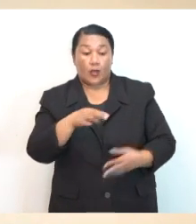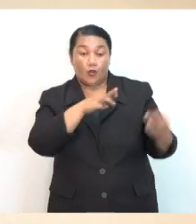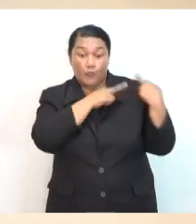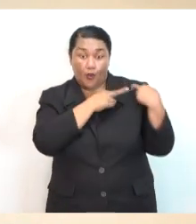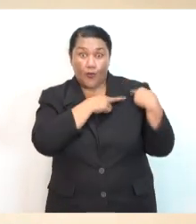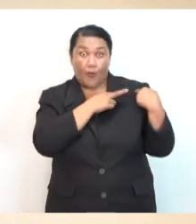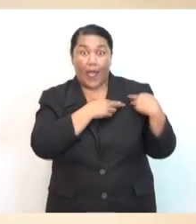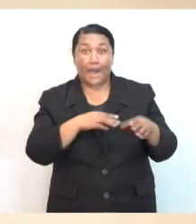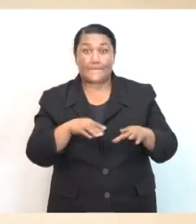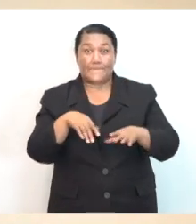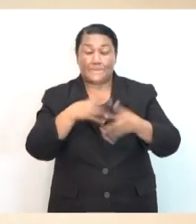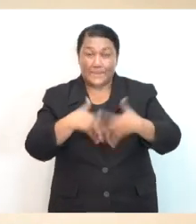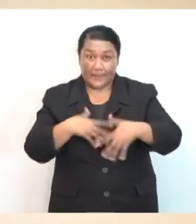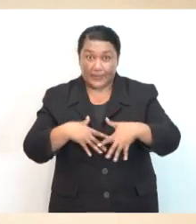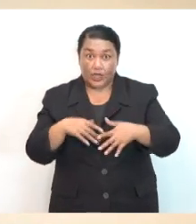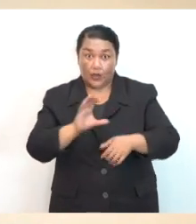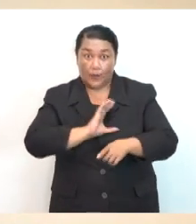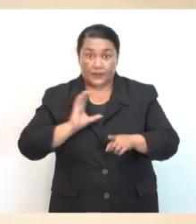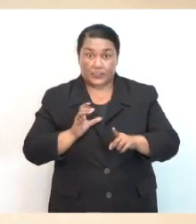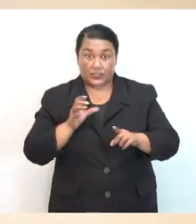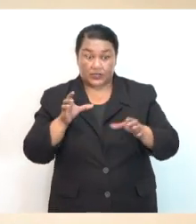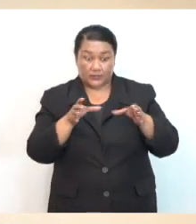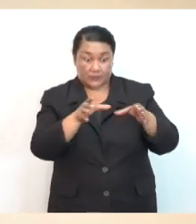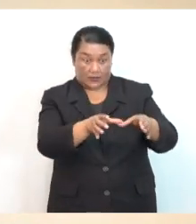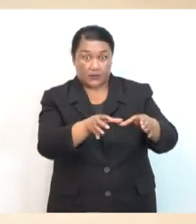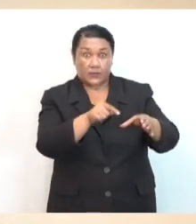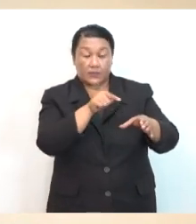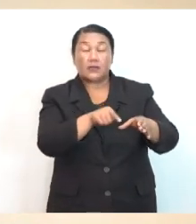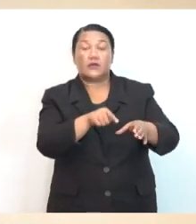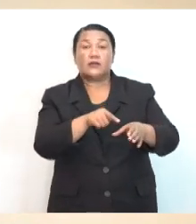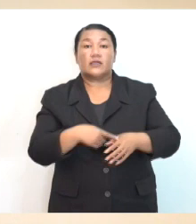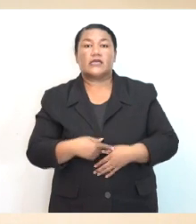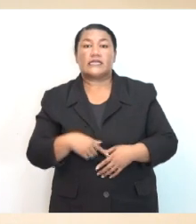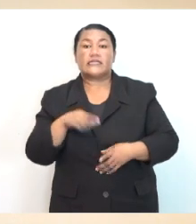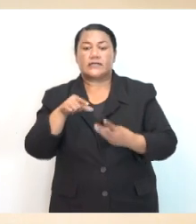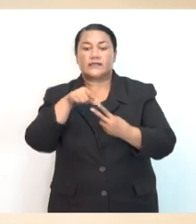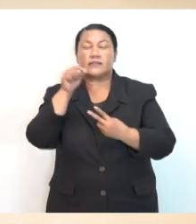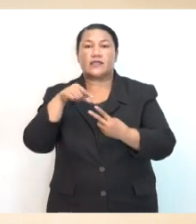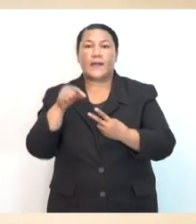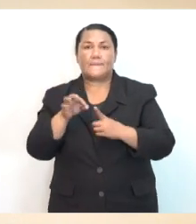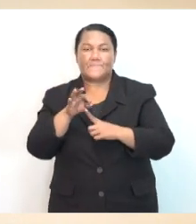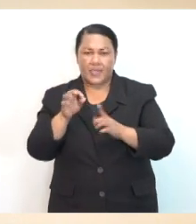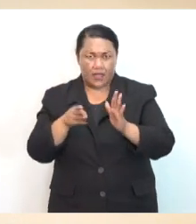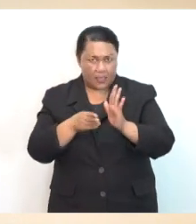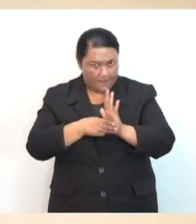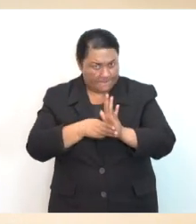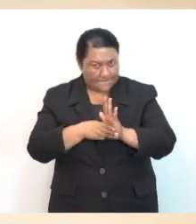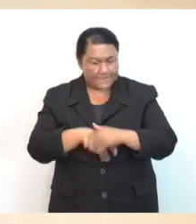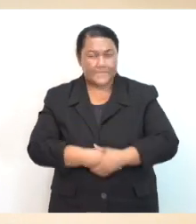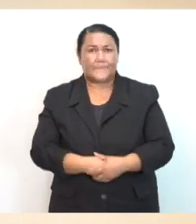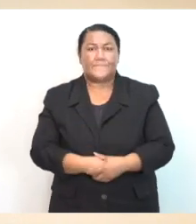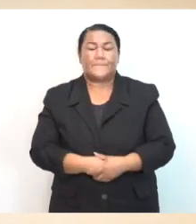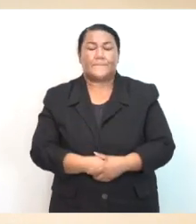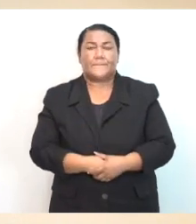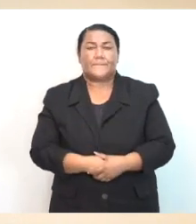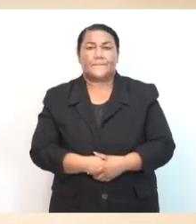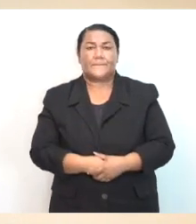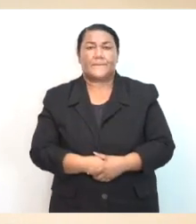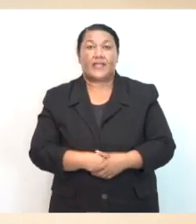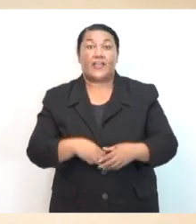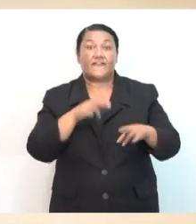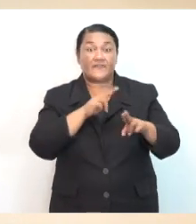Qayyum tried to say the PM should not consult the Public Service Commission when it comes to the appointment of ambassadors. Unlike the FijiFirst government,